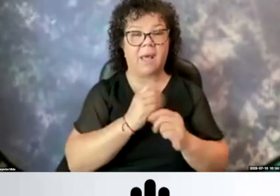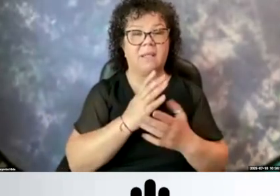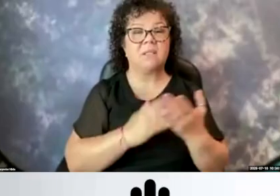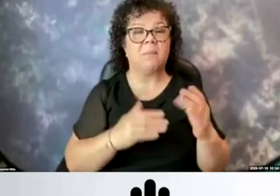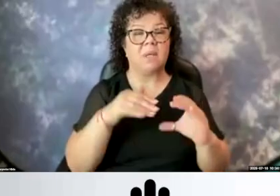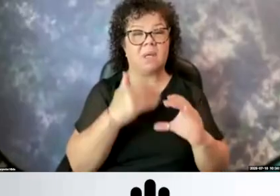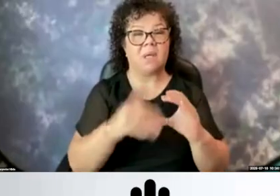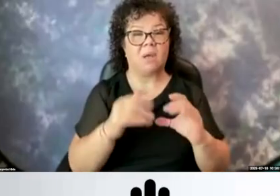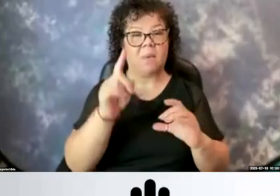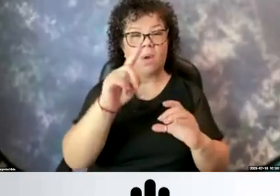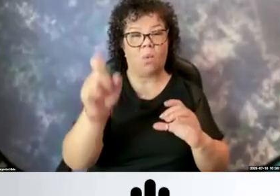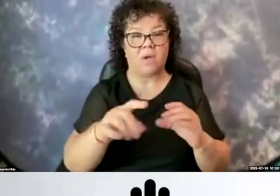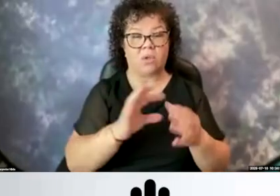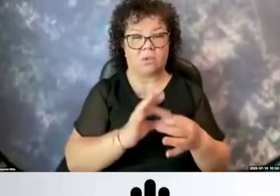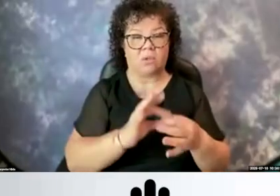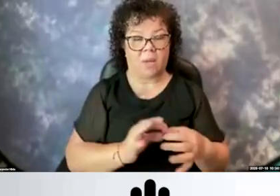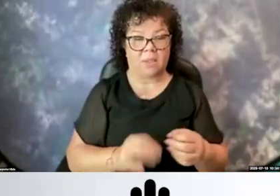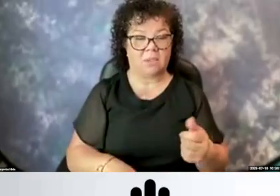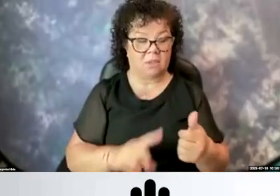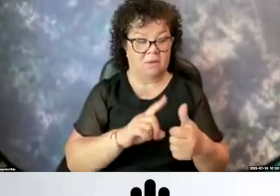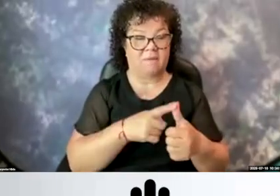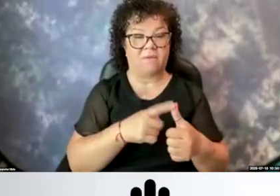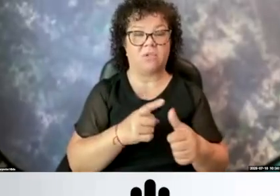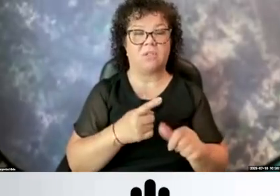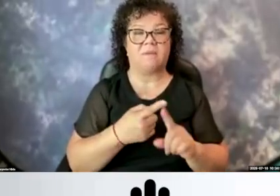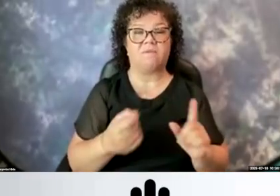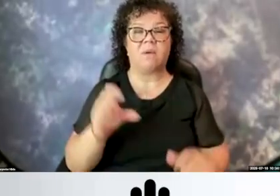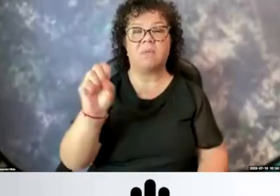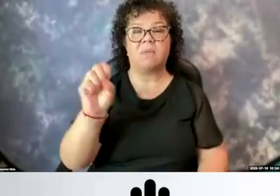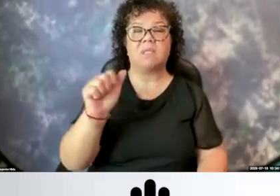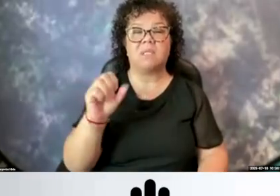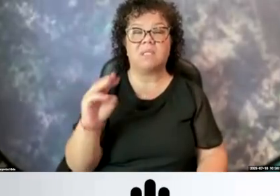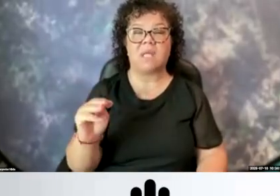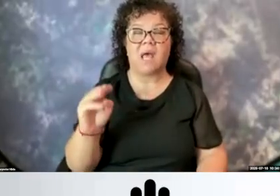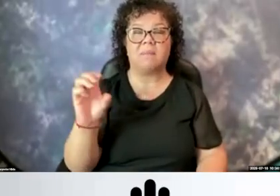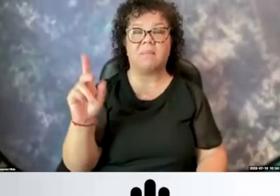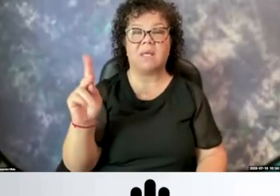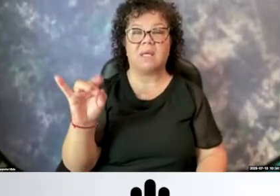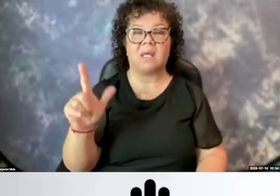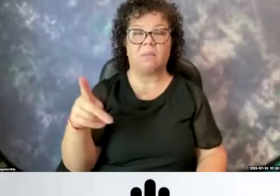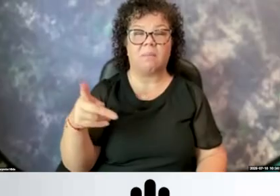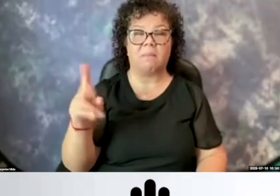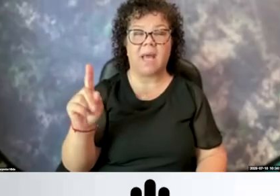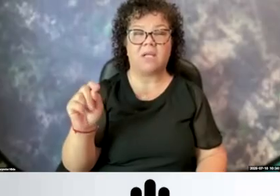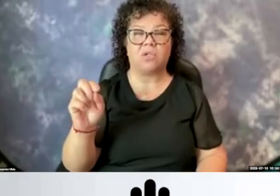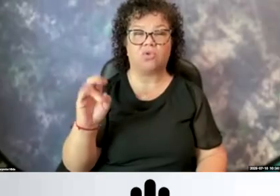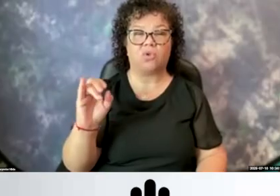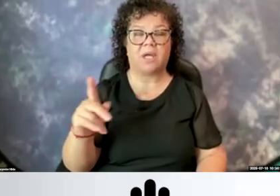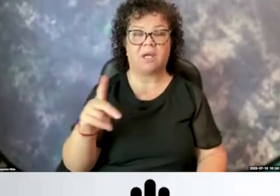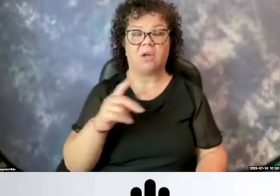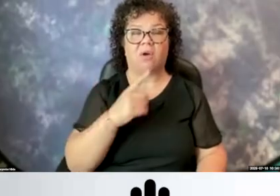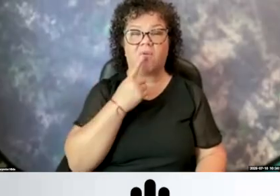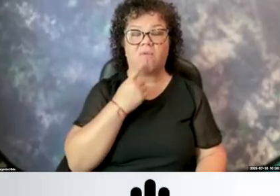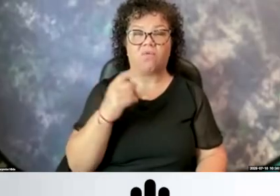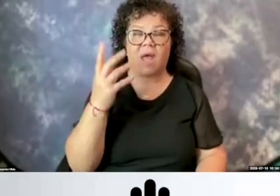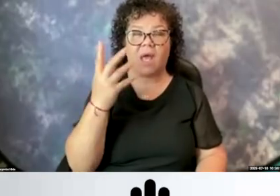One is from Sam Kilpatrick from Redwood Energy. It says, can you please provide